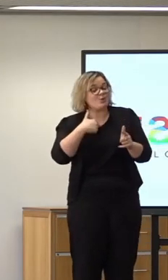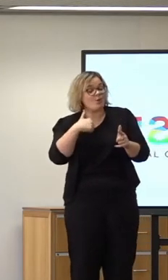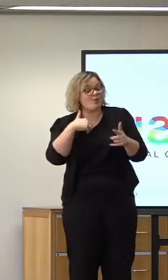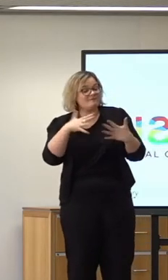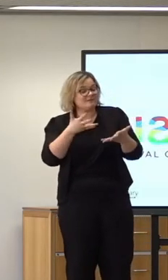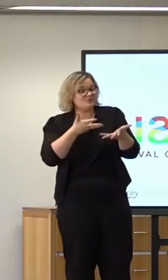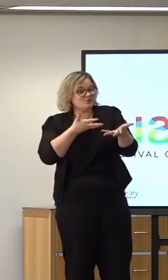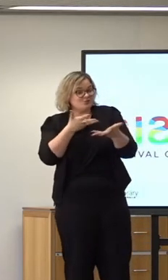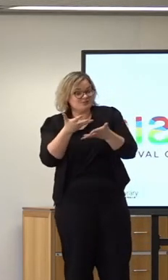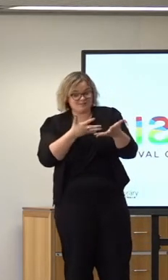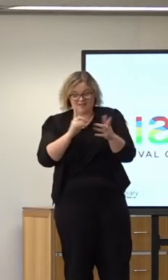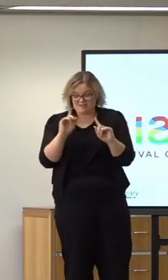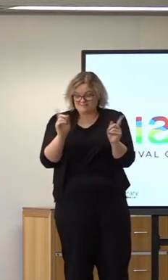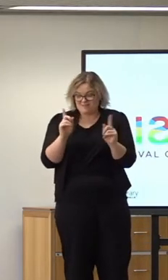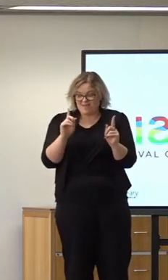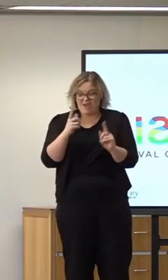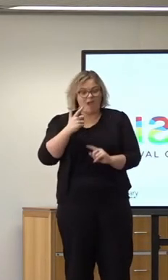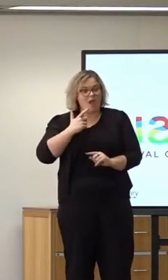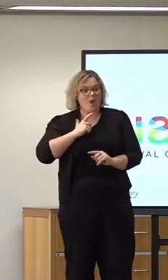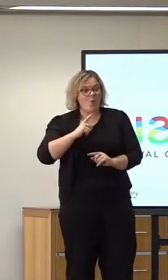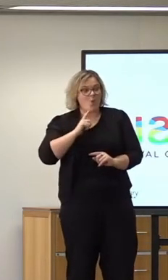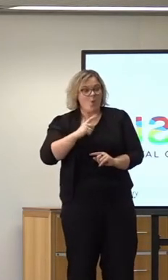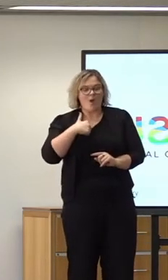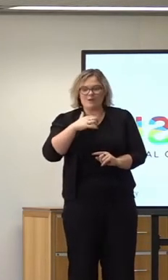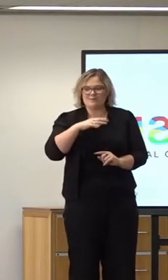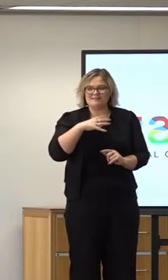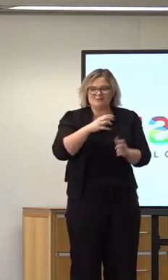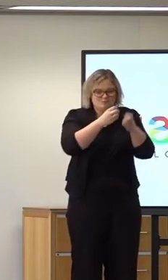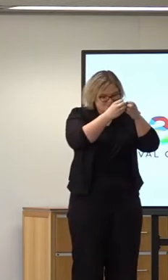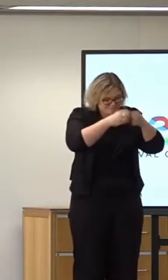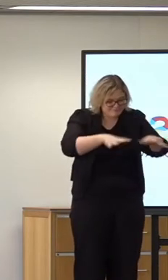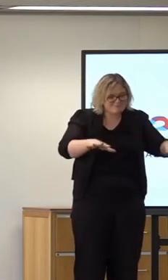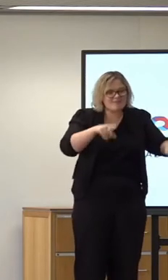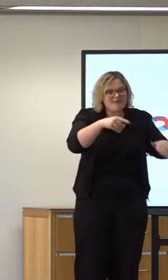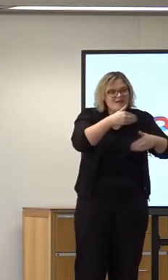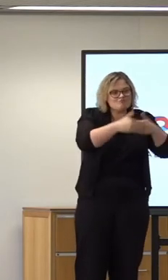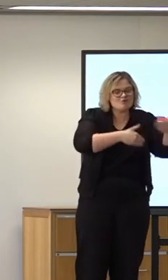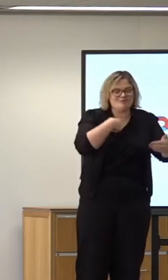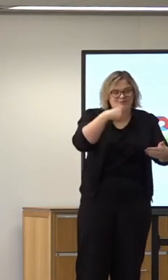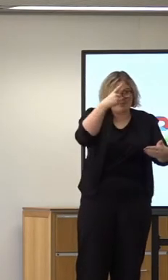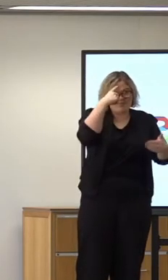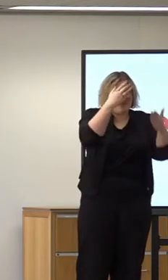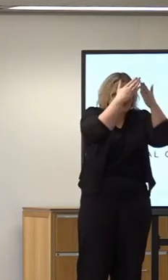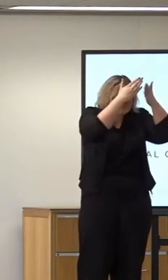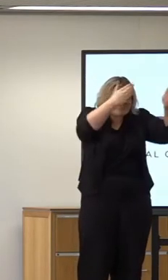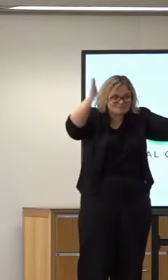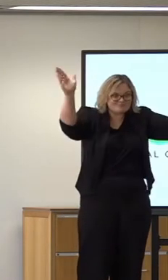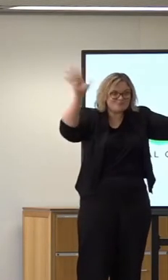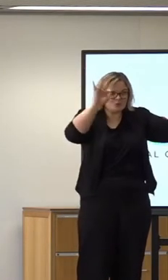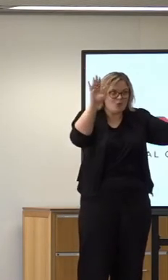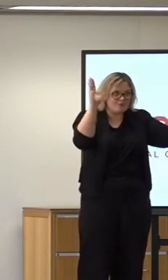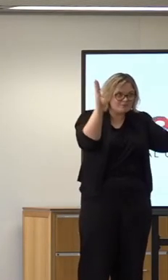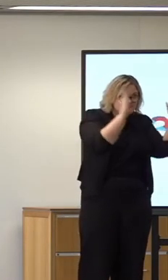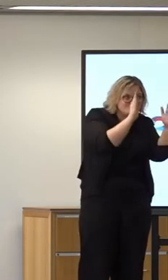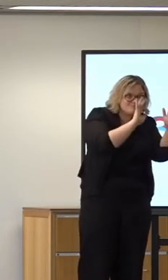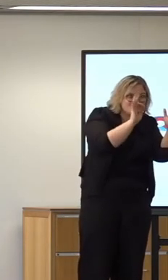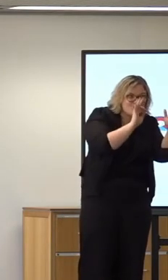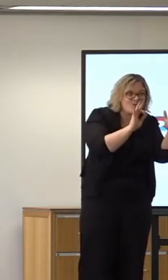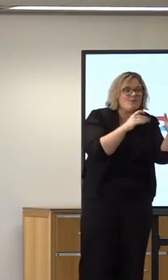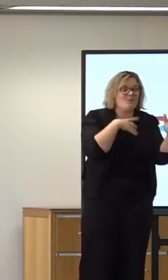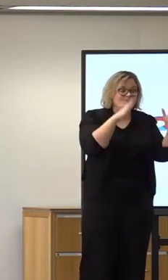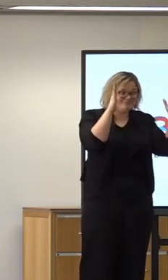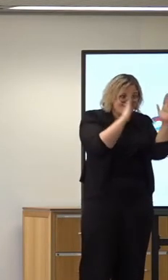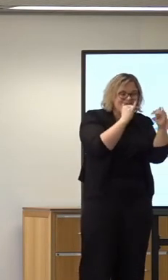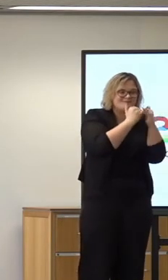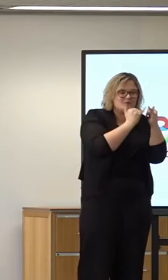about, and the purpose of the decolonization process is to broaden the box. You know, we keep talking about who has to be in the box because the box is